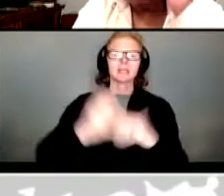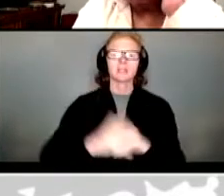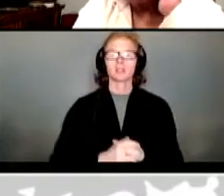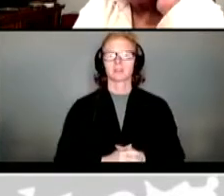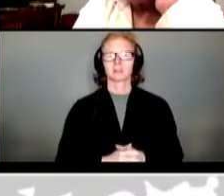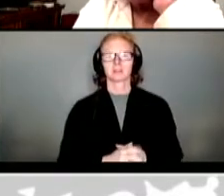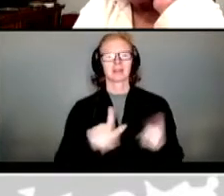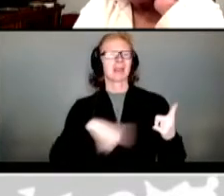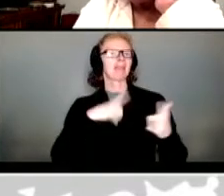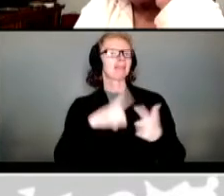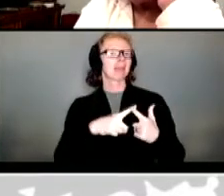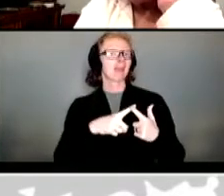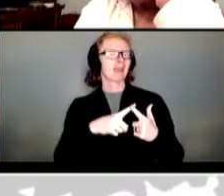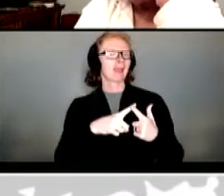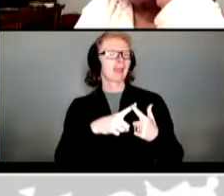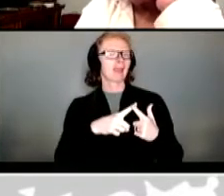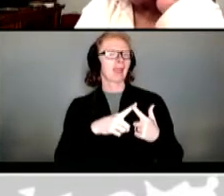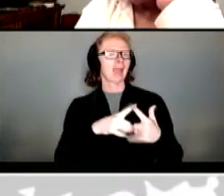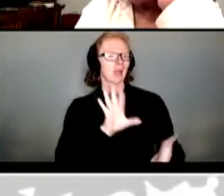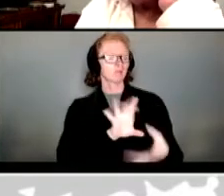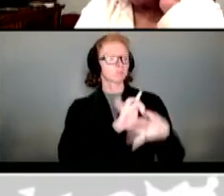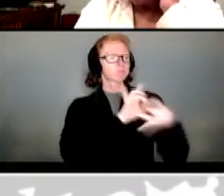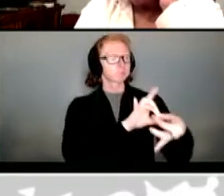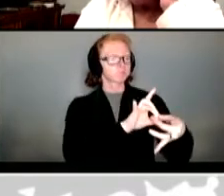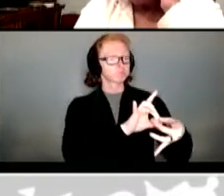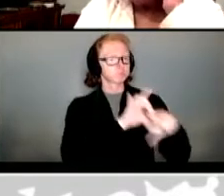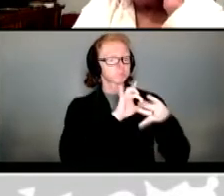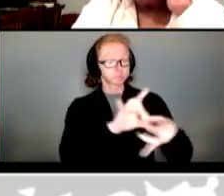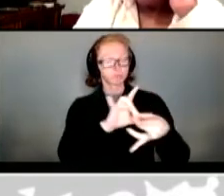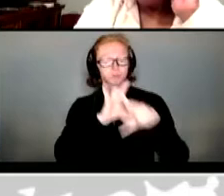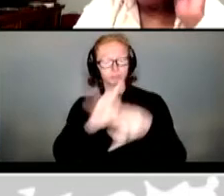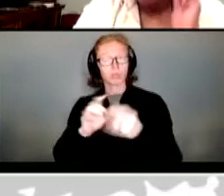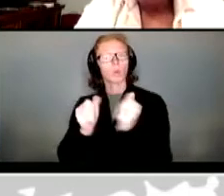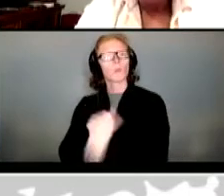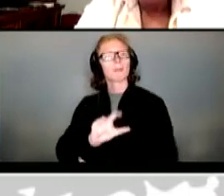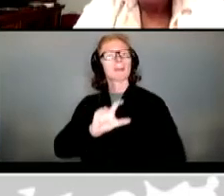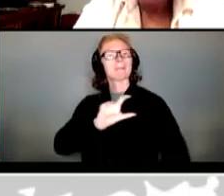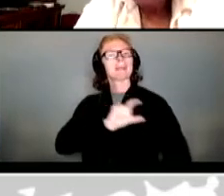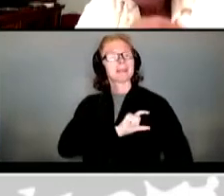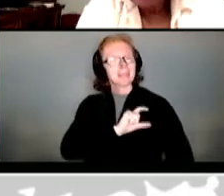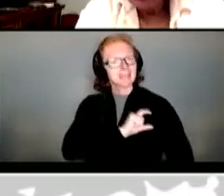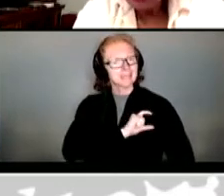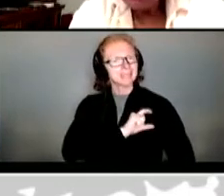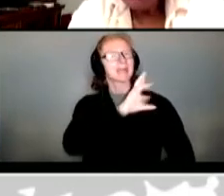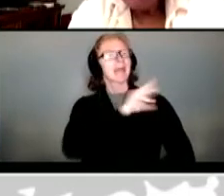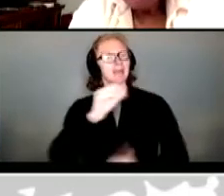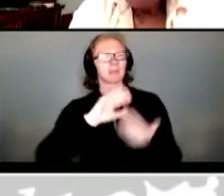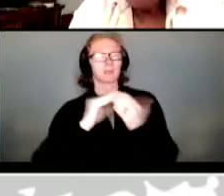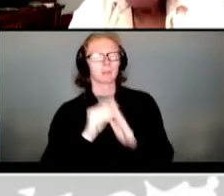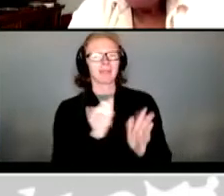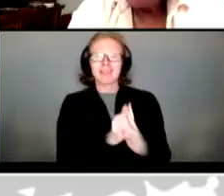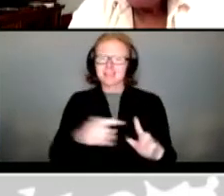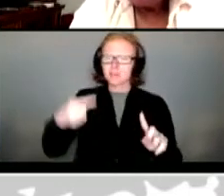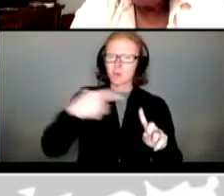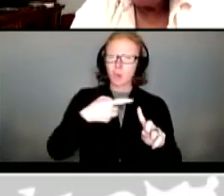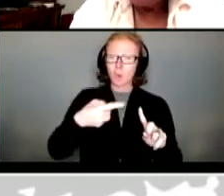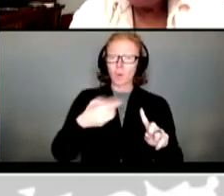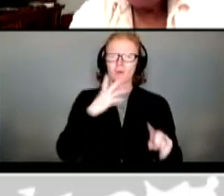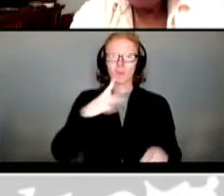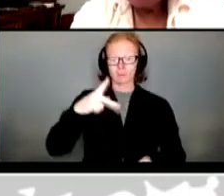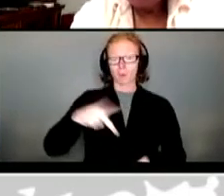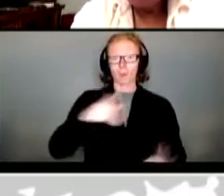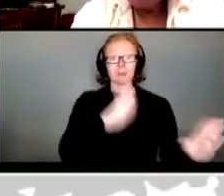and build relationships with the police department, because that's the premise of the Portland